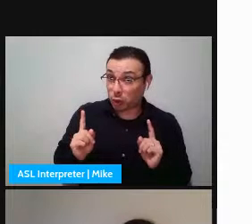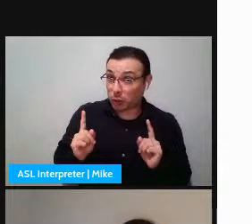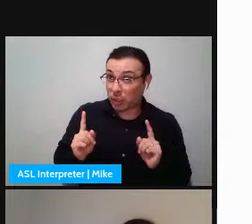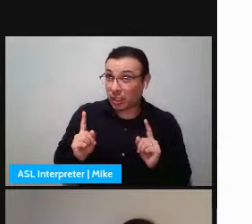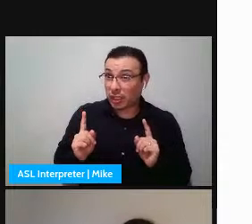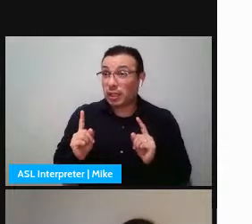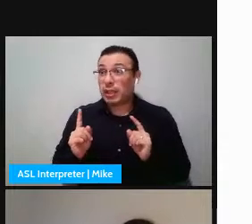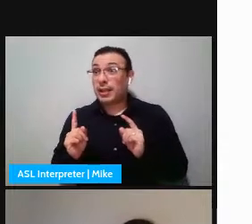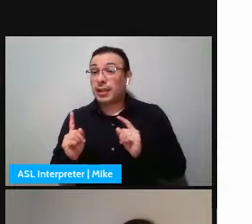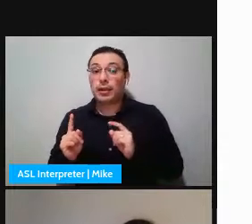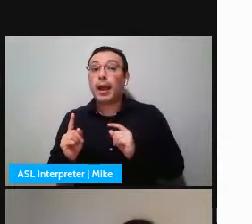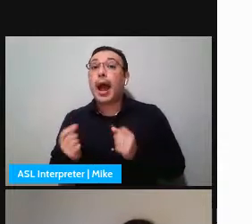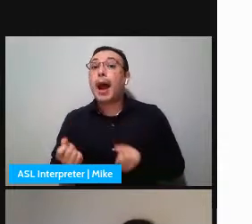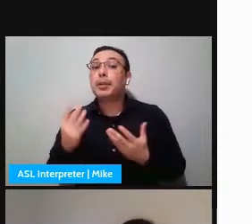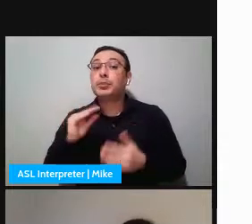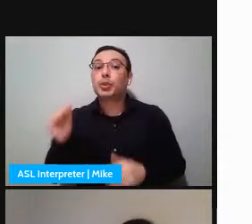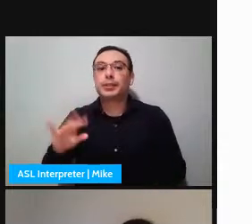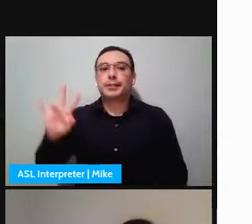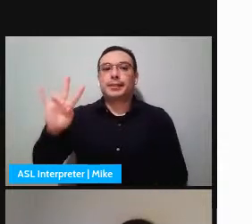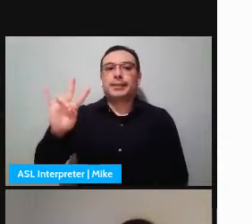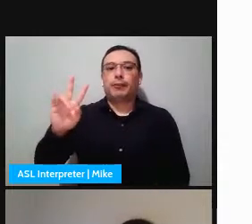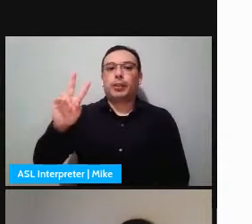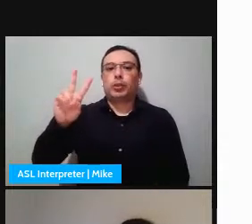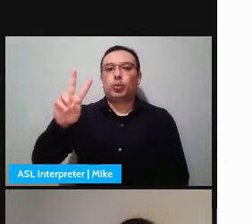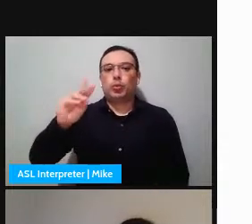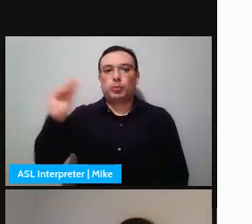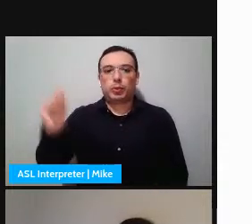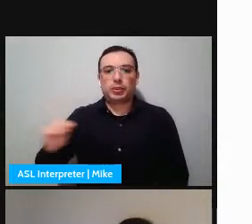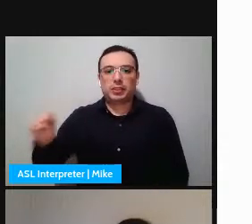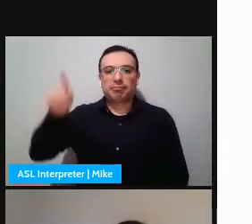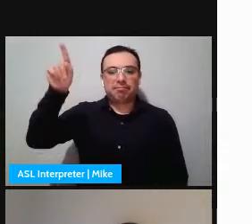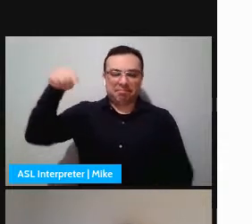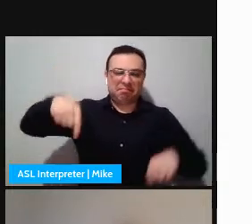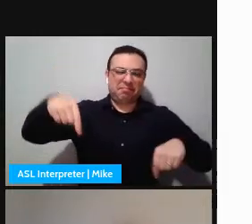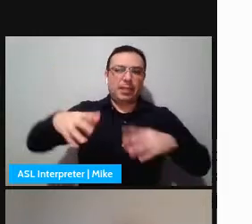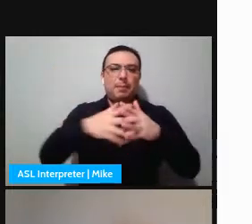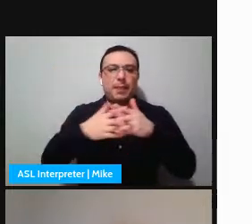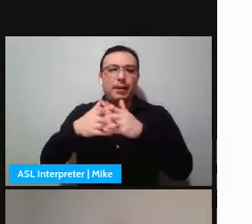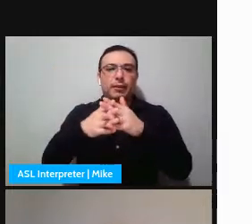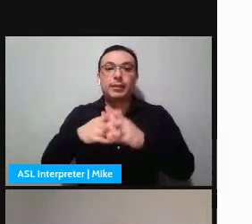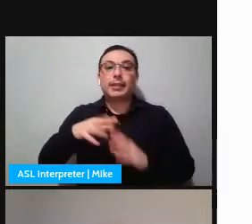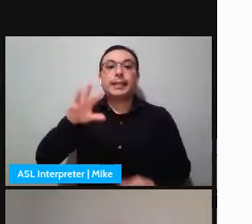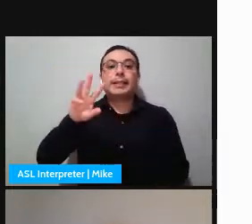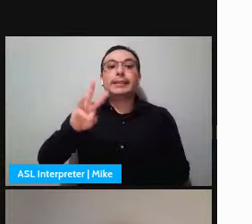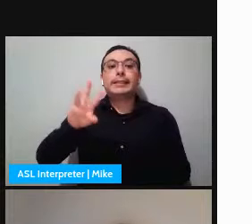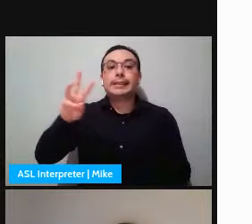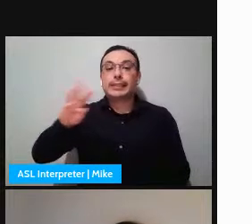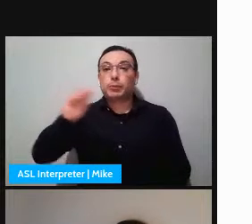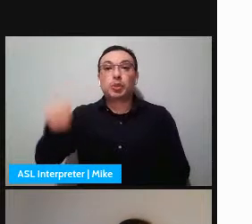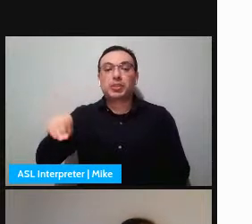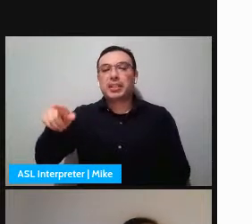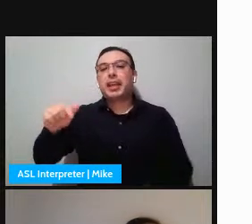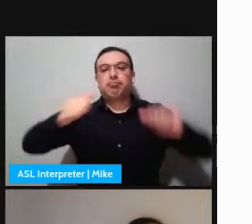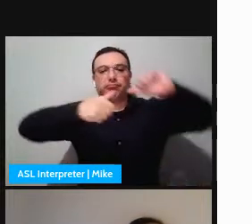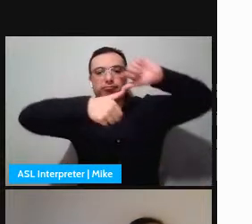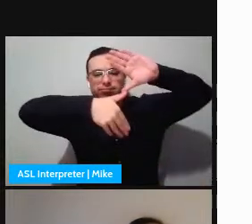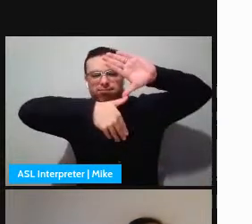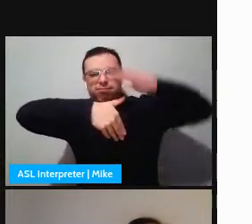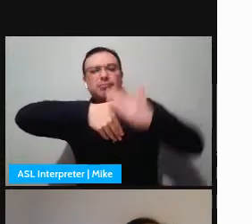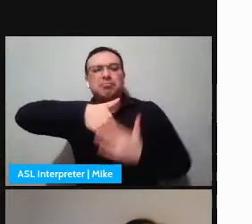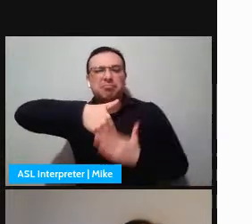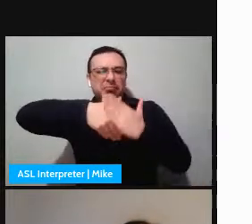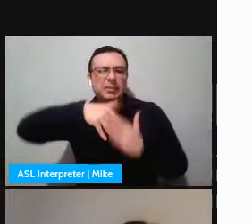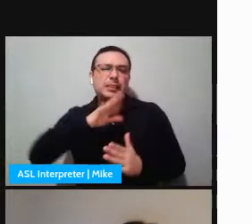So 72% in the United States, 66% in Latin America, and 57% in